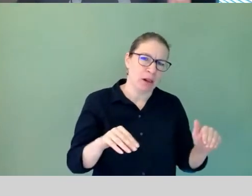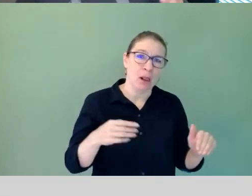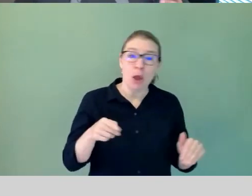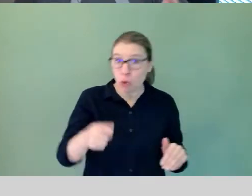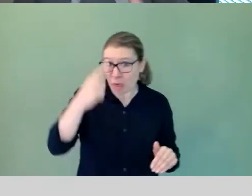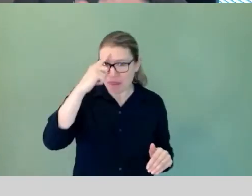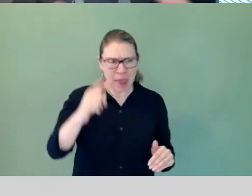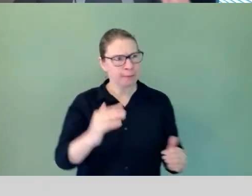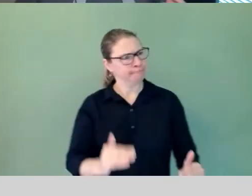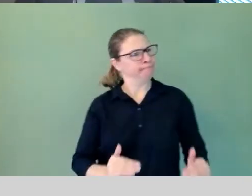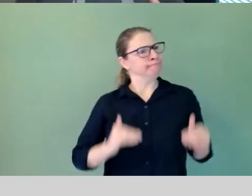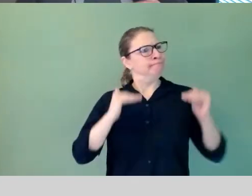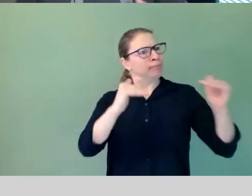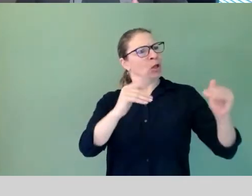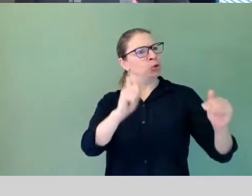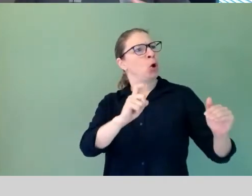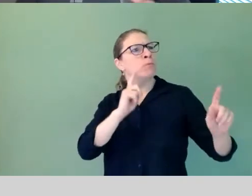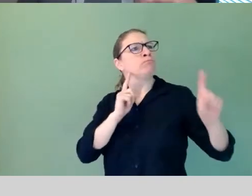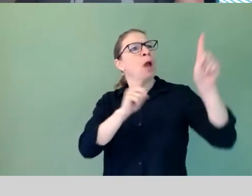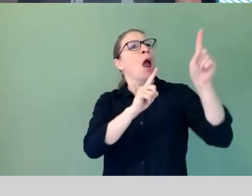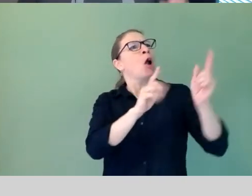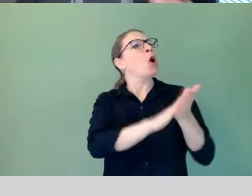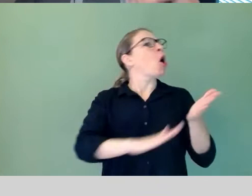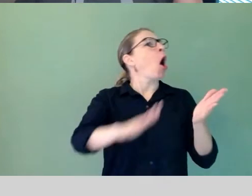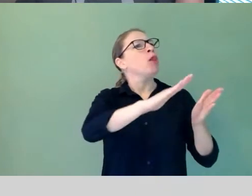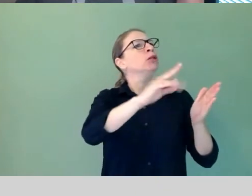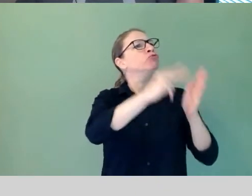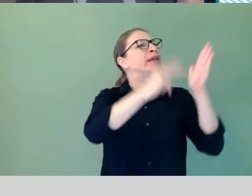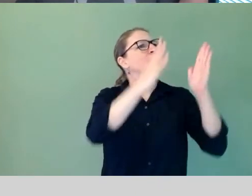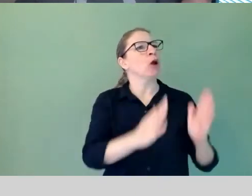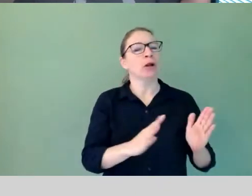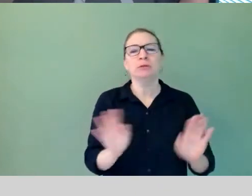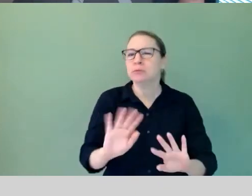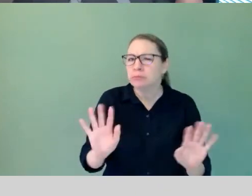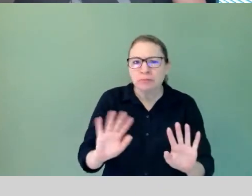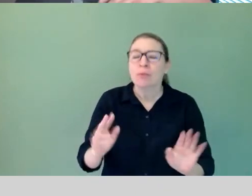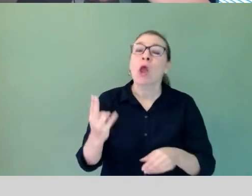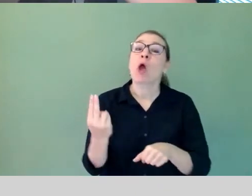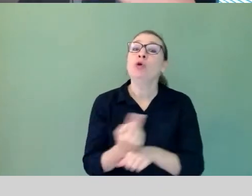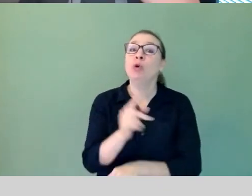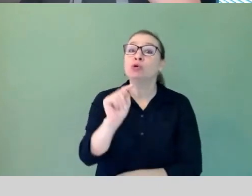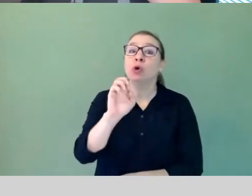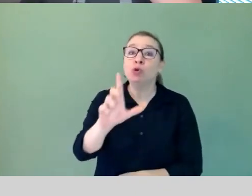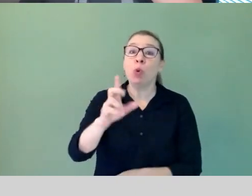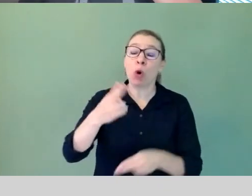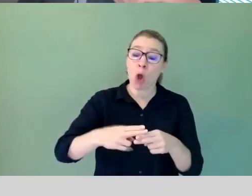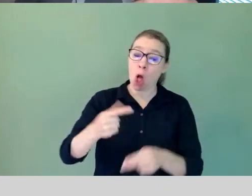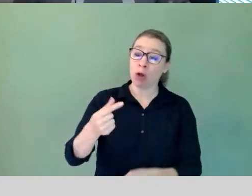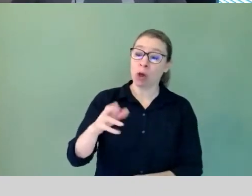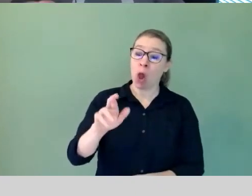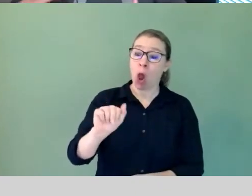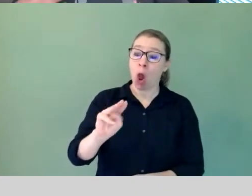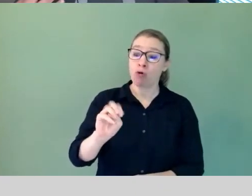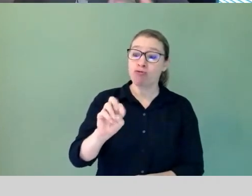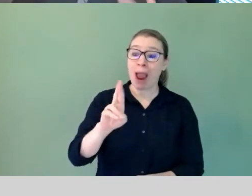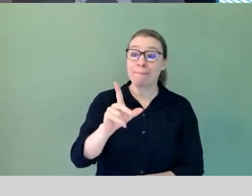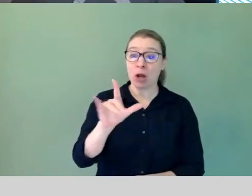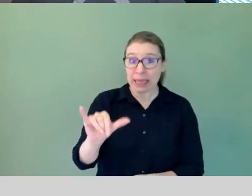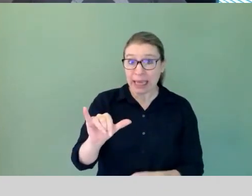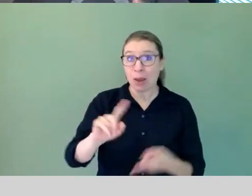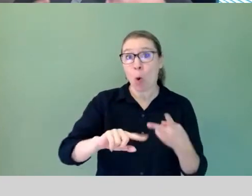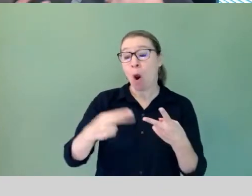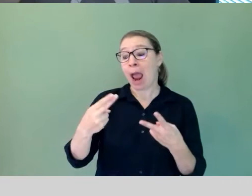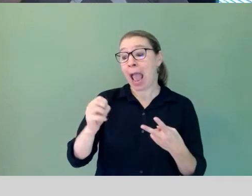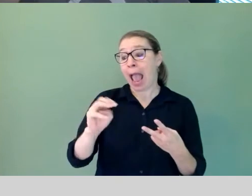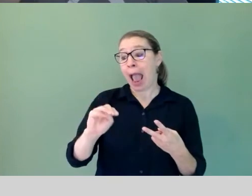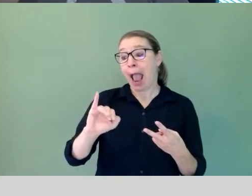that. No, in documentation, aim low. Tools like Grammarly and this one tool called Hemingway app, which you can see in the top right-hand corner, give you this estimated reading